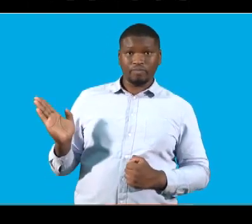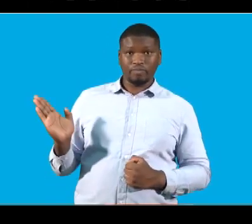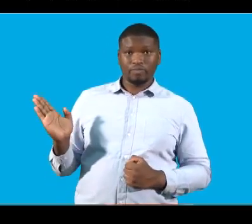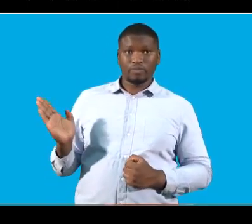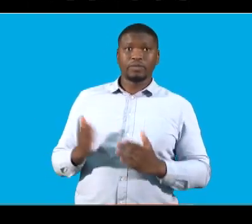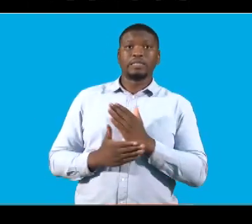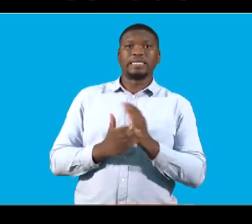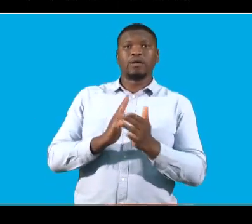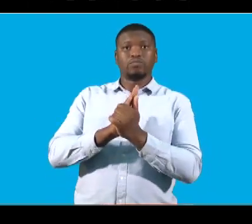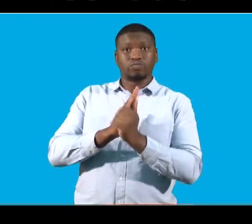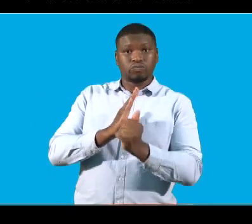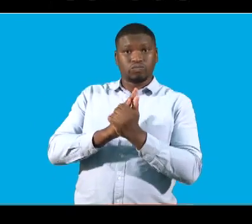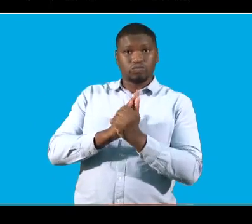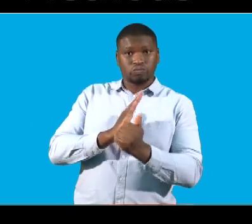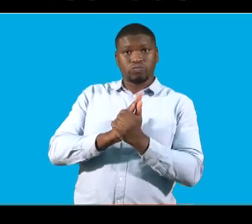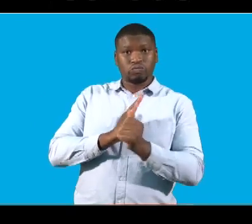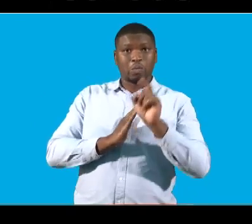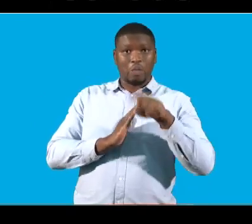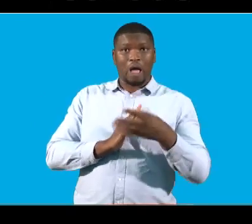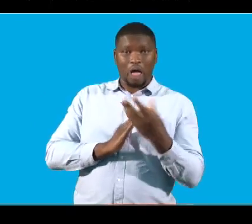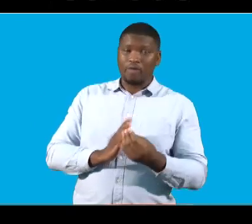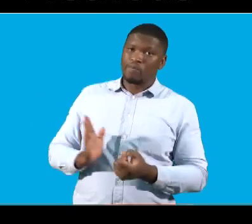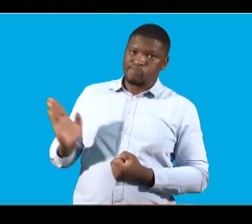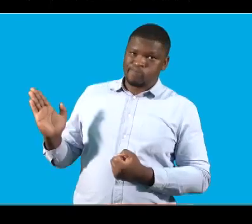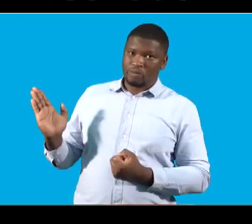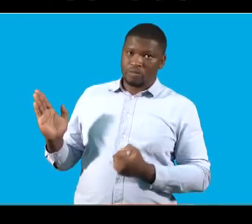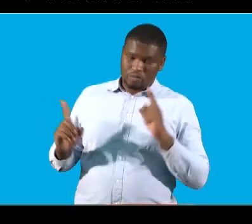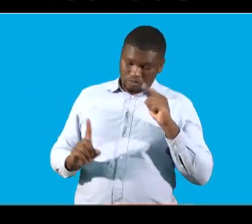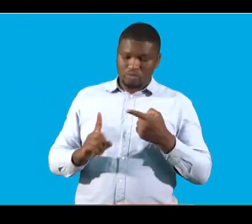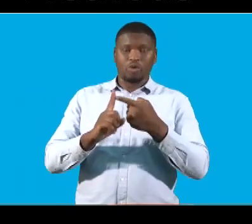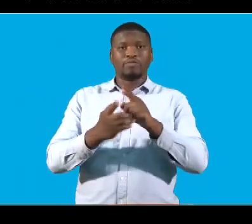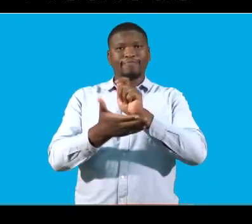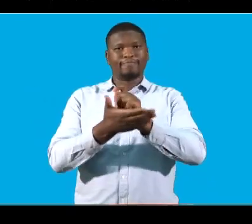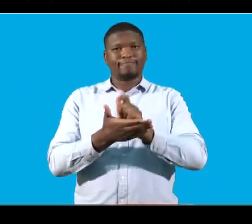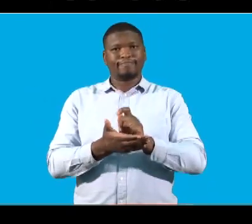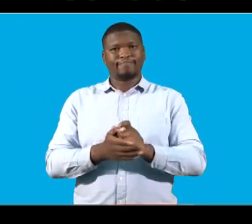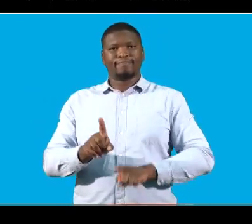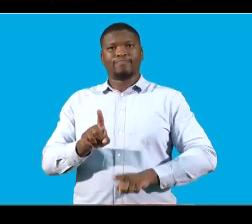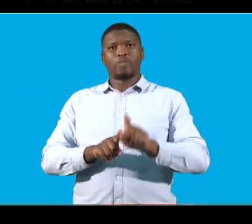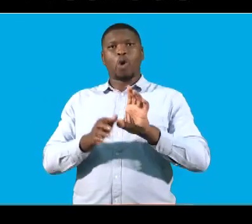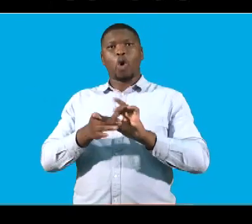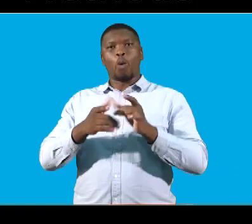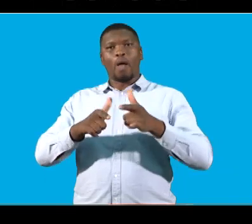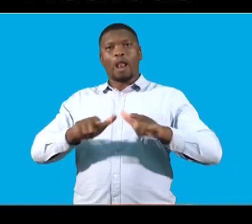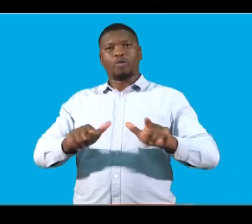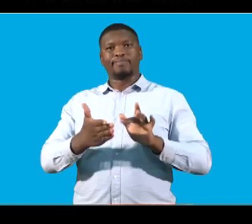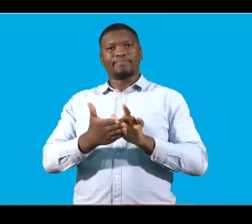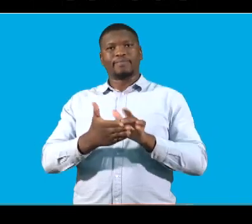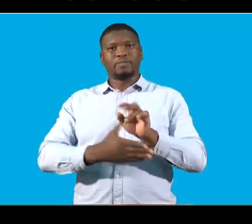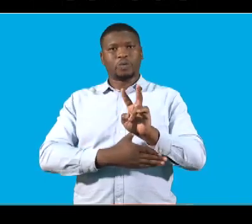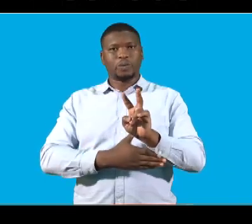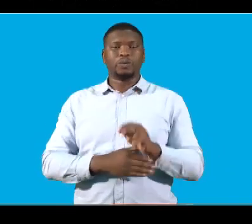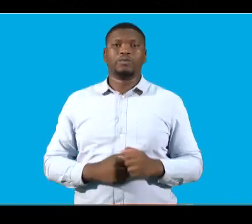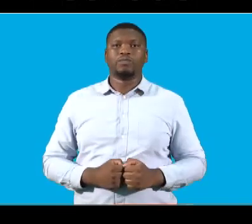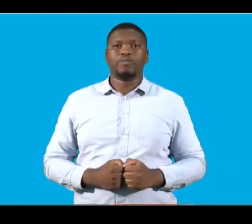These are just some of the competencies and skills that you require in order to write a successful English Home Language Paper 2.